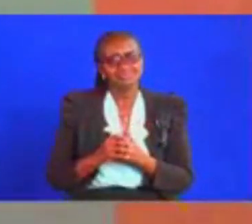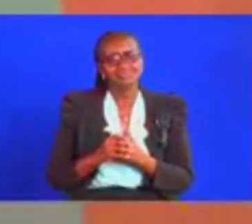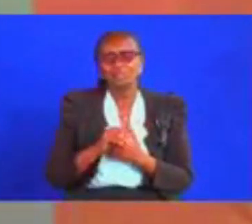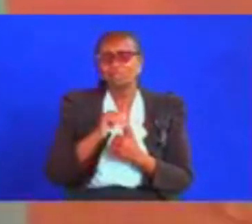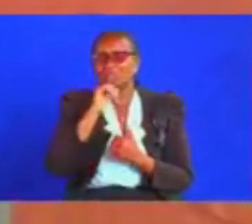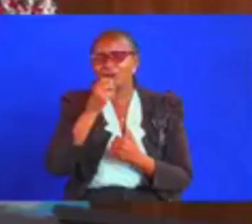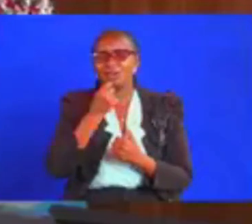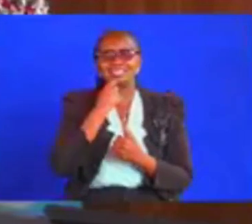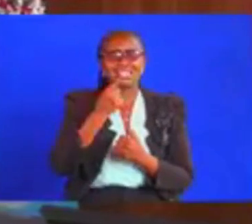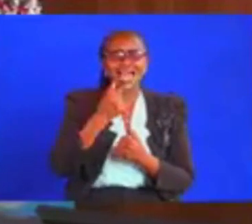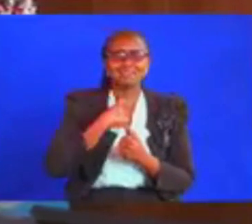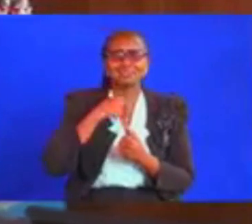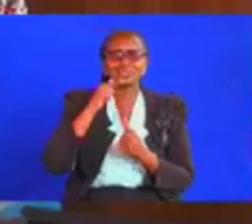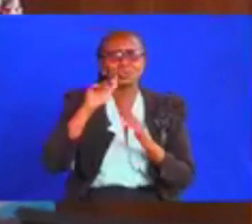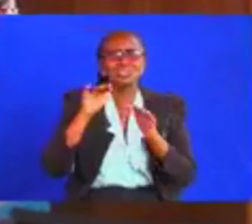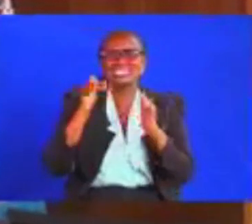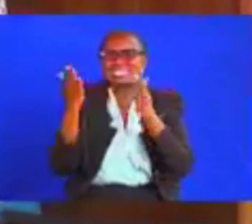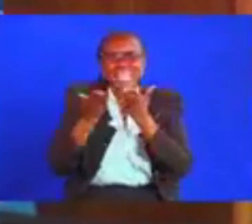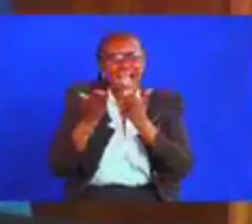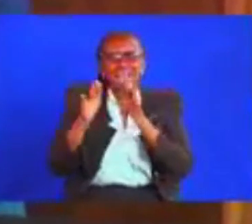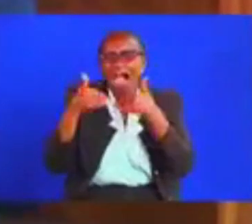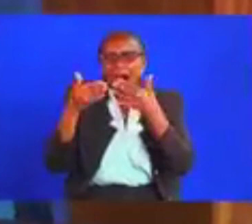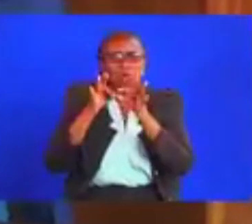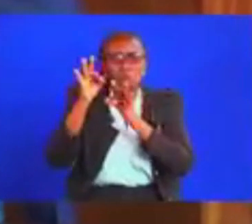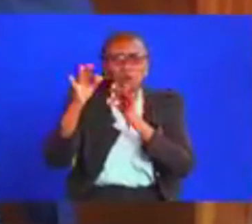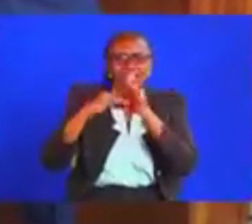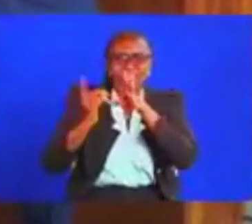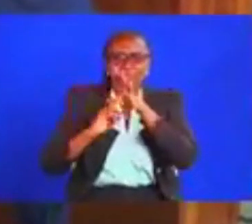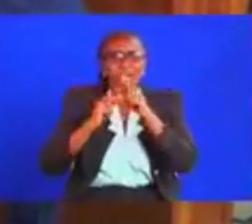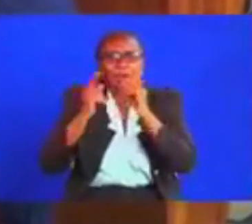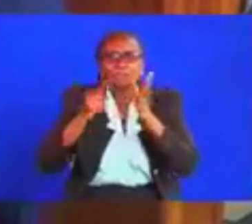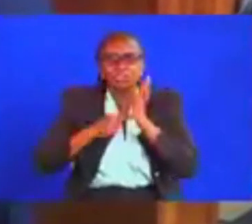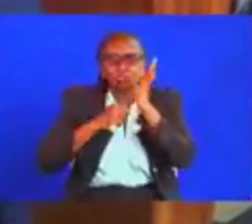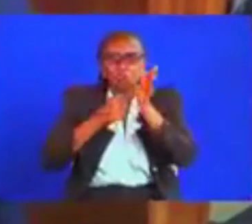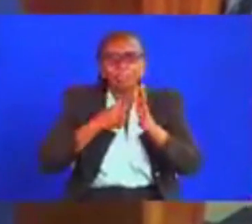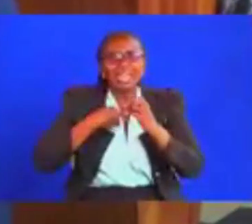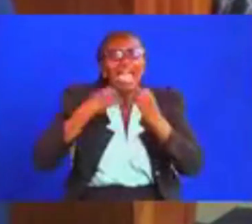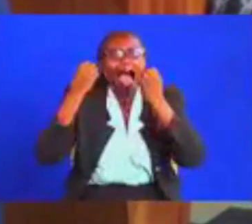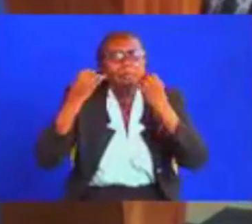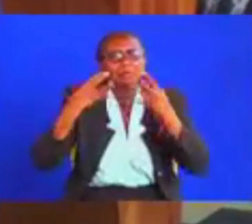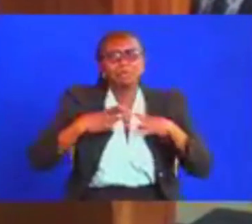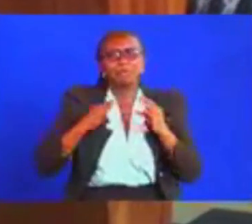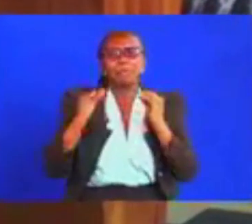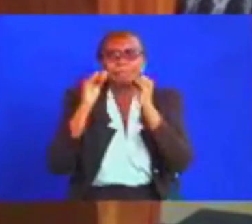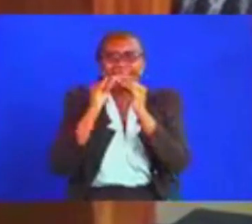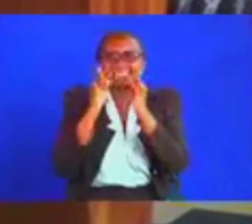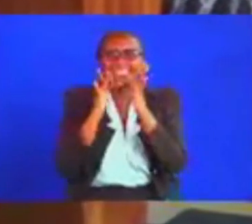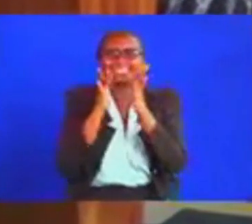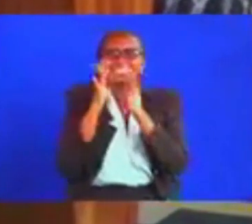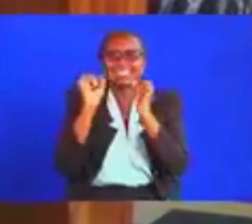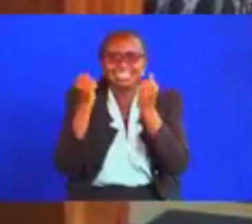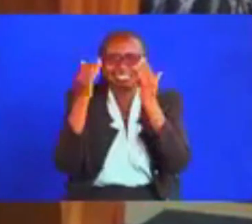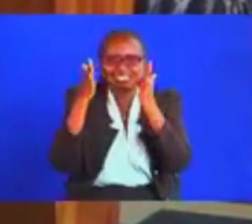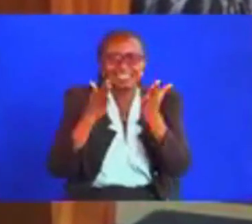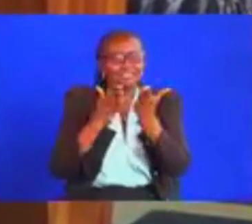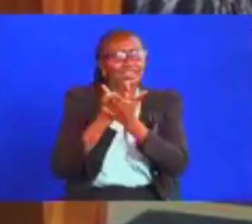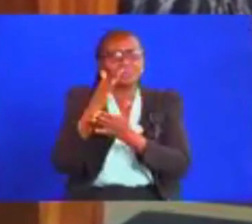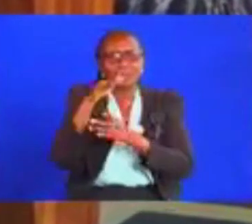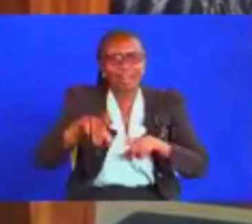Don't tell me how long you've been in ministry. Show me how many people have met Jesus the Savior through your life.